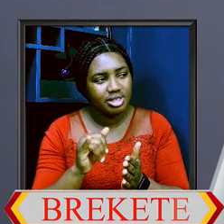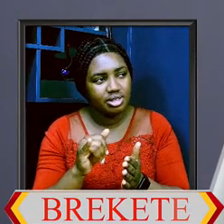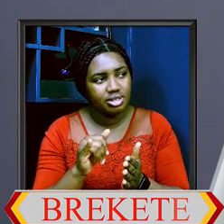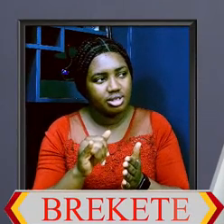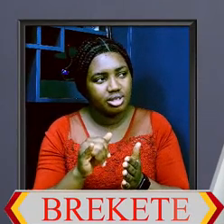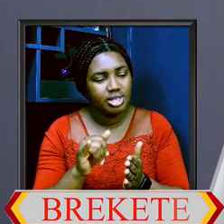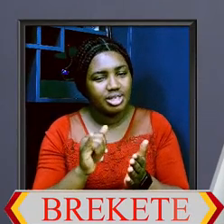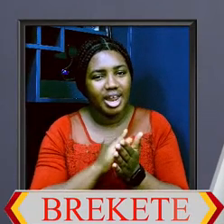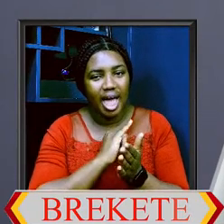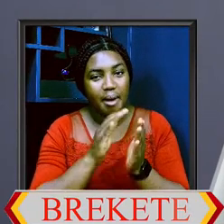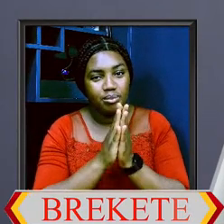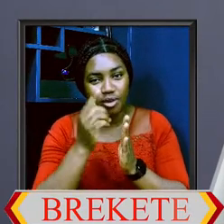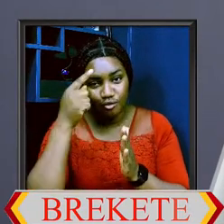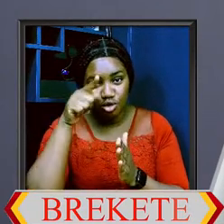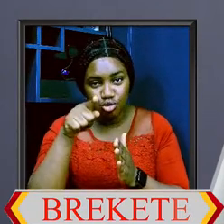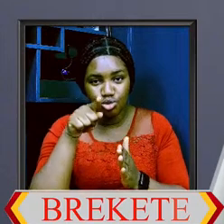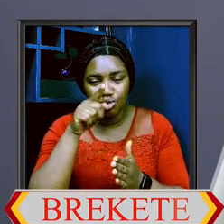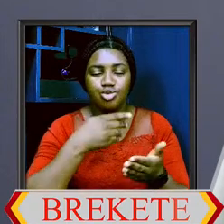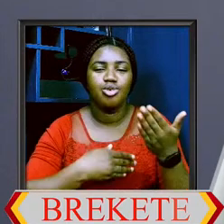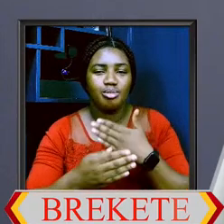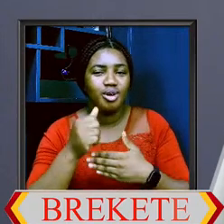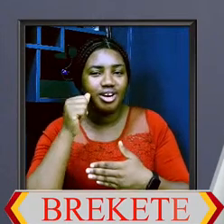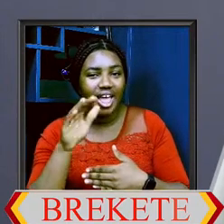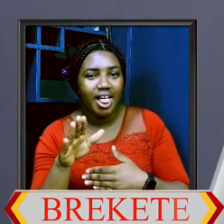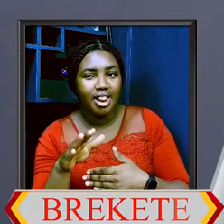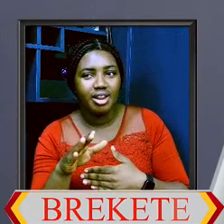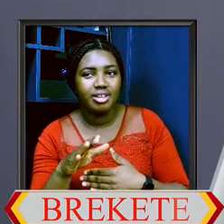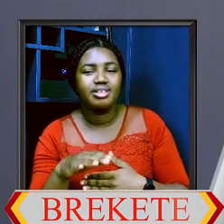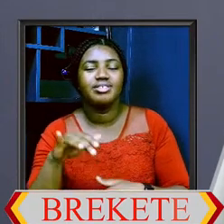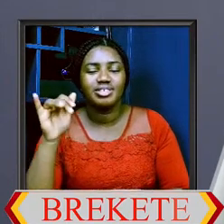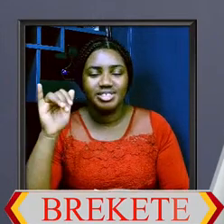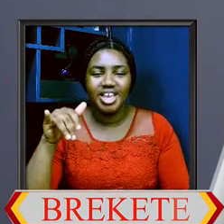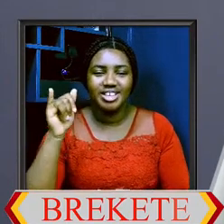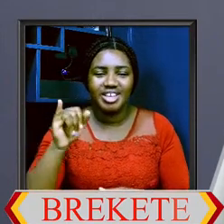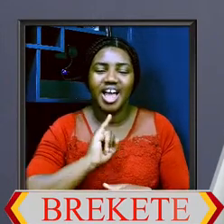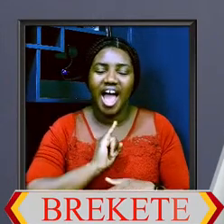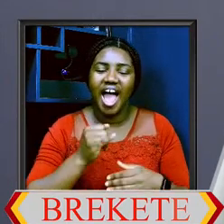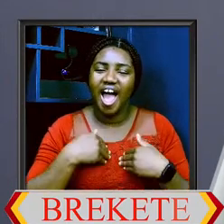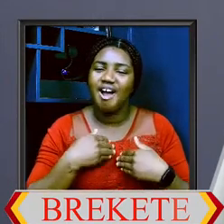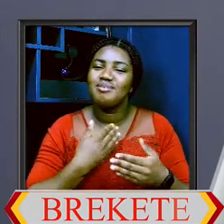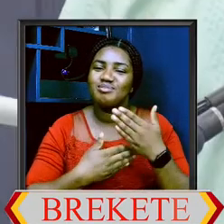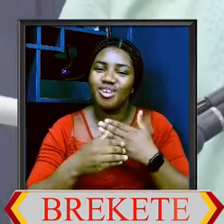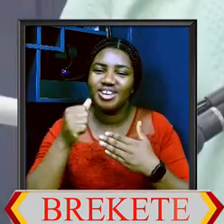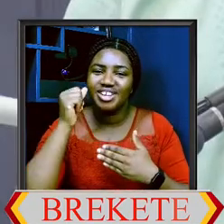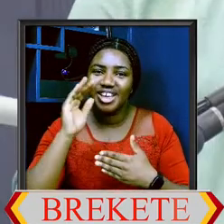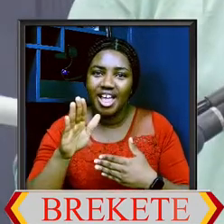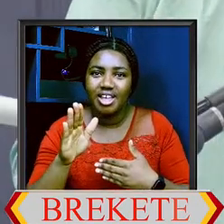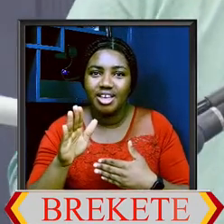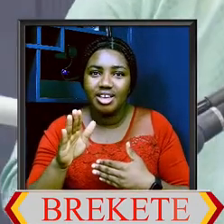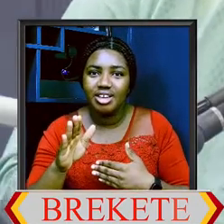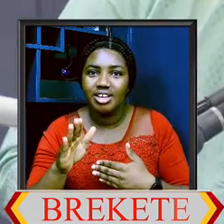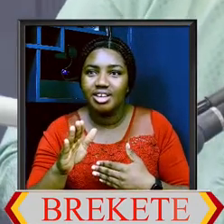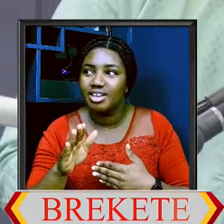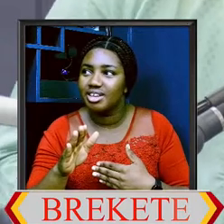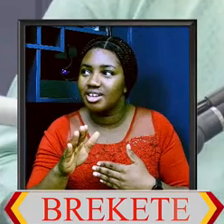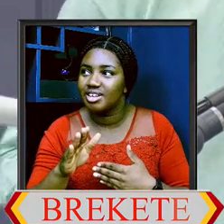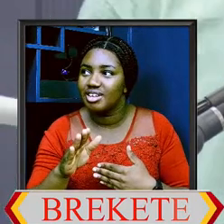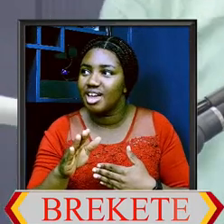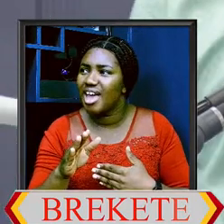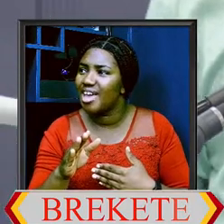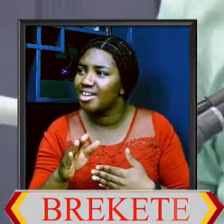AG iay for you yes I don't they don't you h